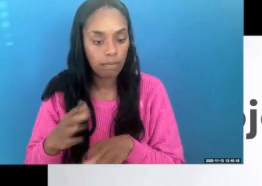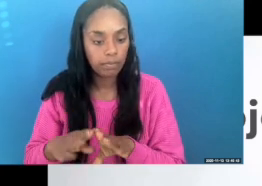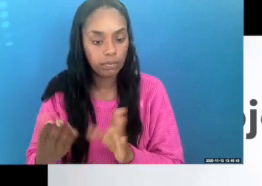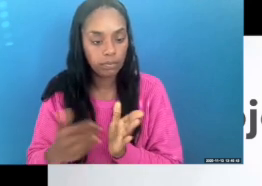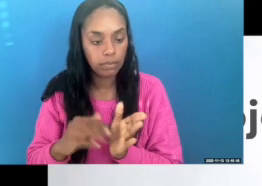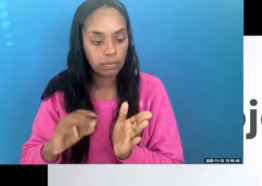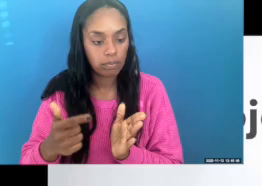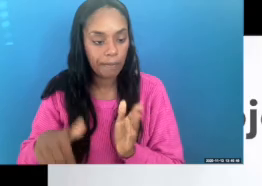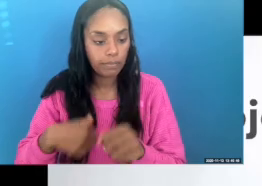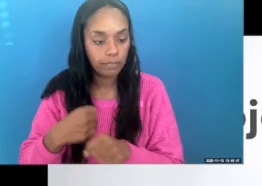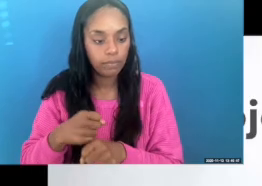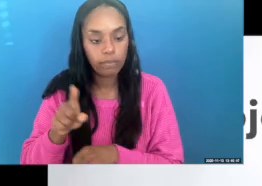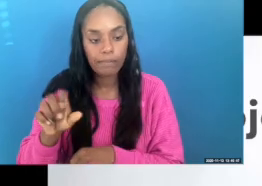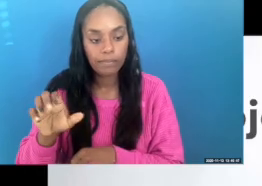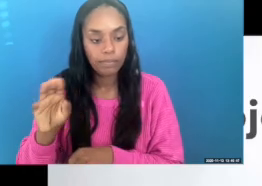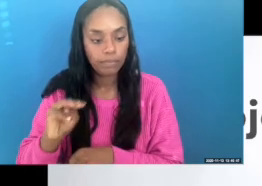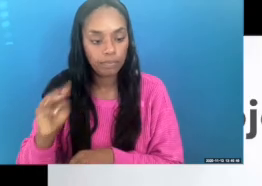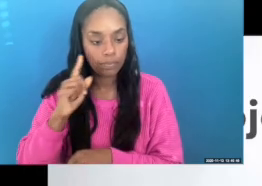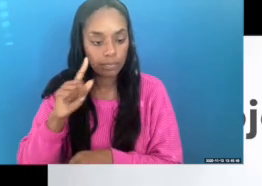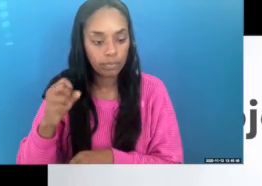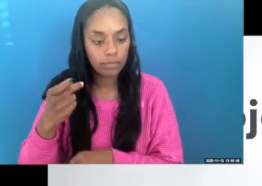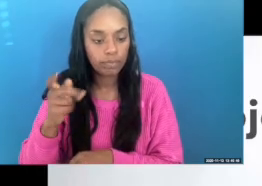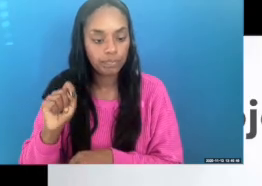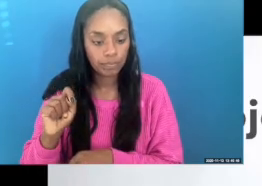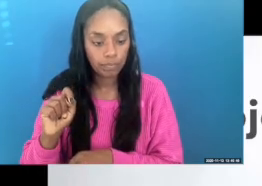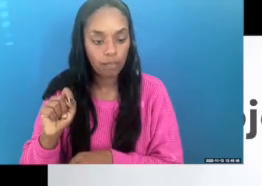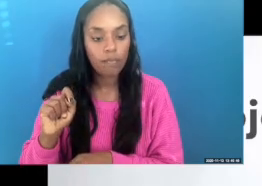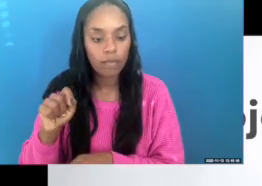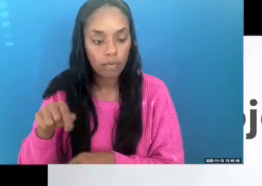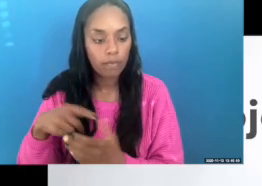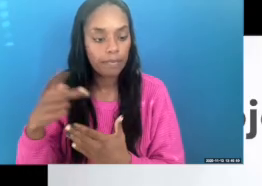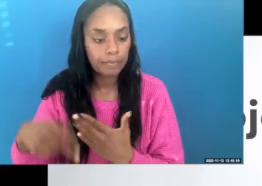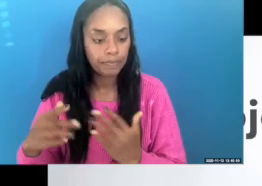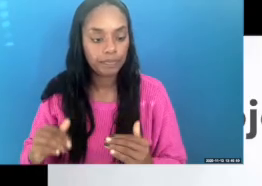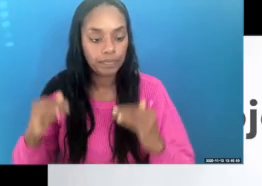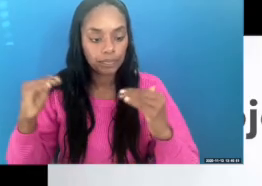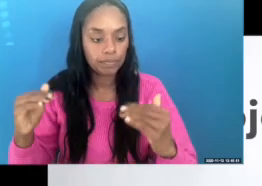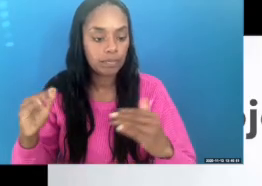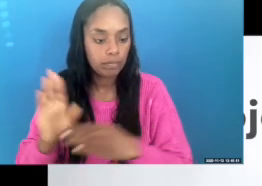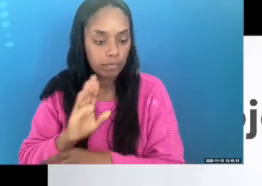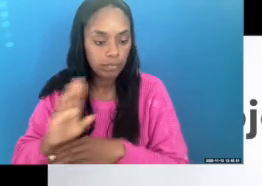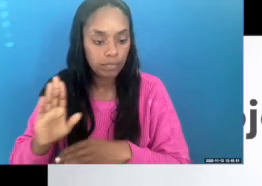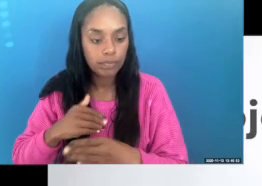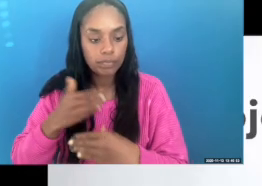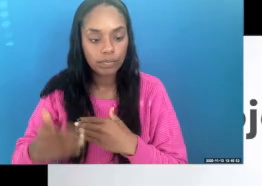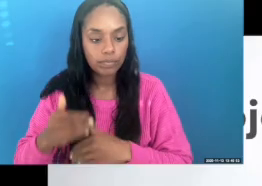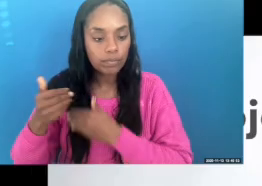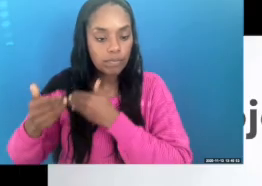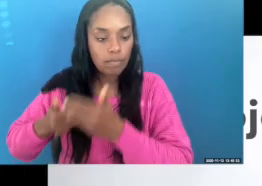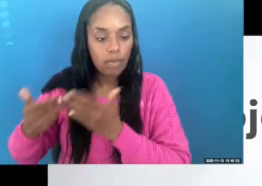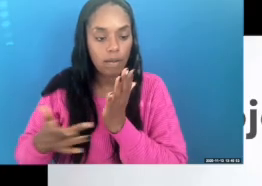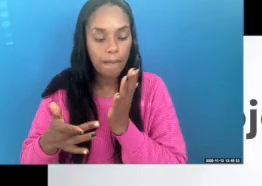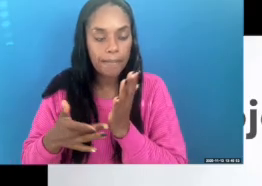and fewer emission controls. CORE was also subscribed within 5 days of reopening in August of this year. $100 million